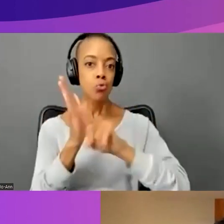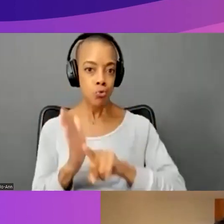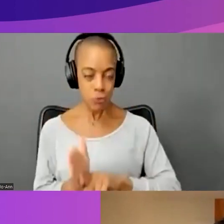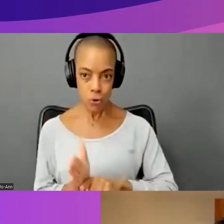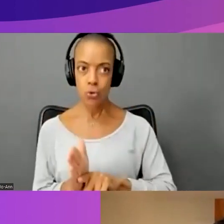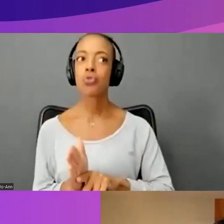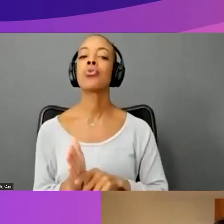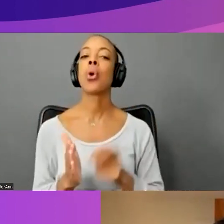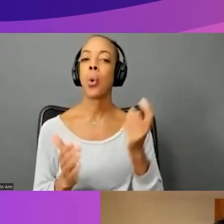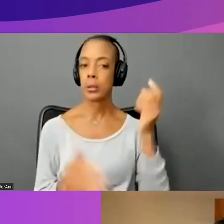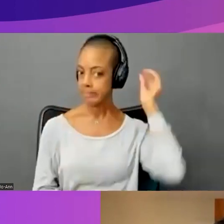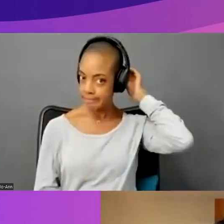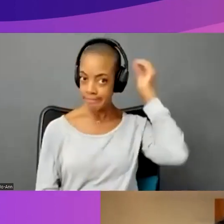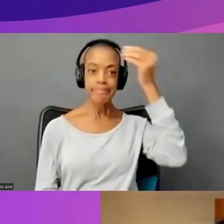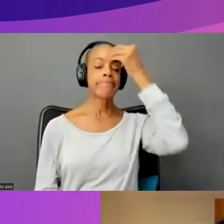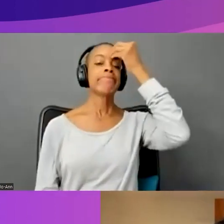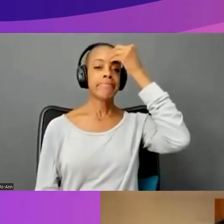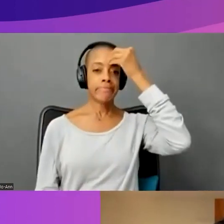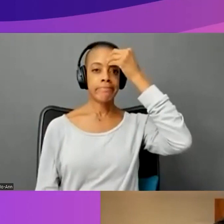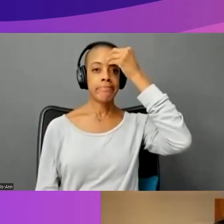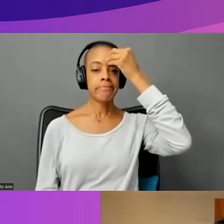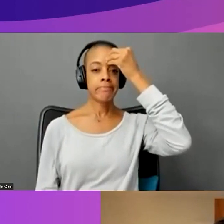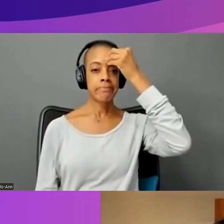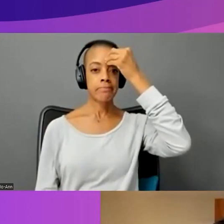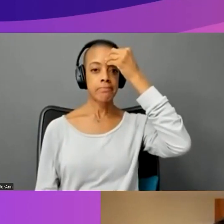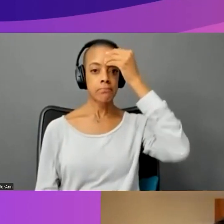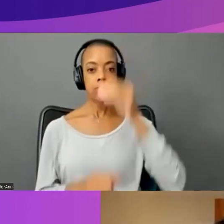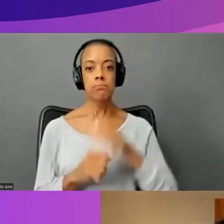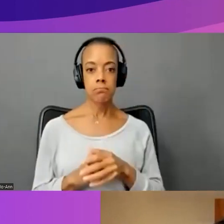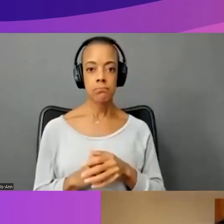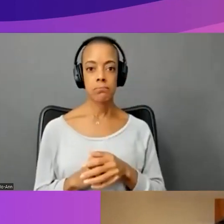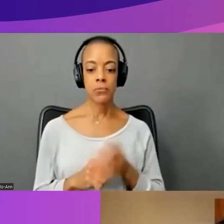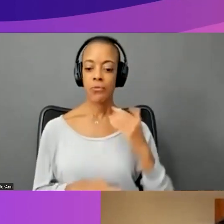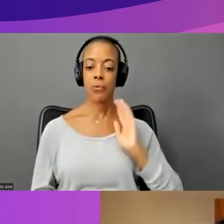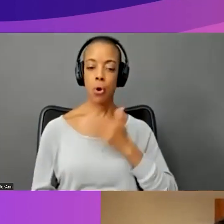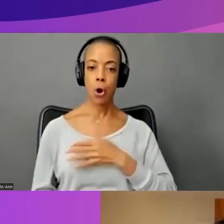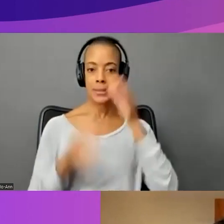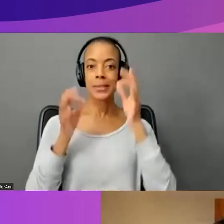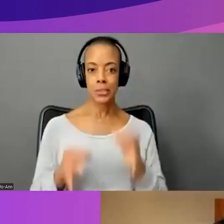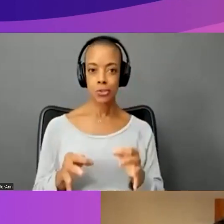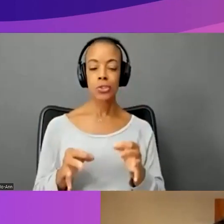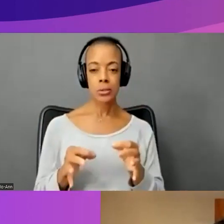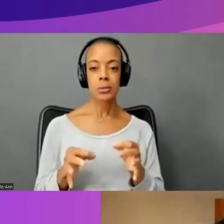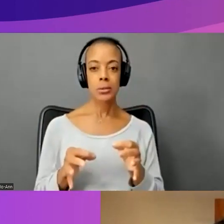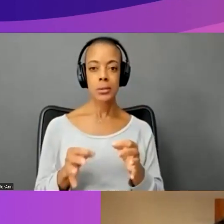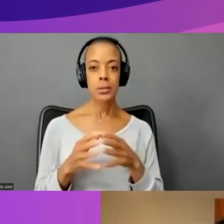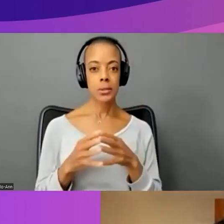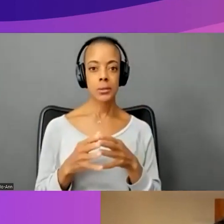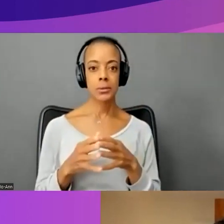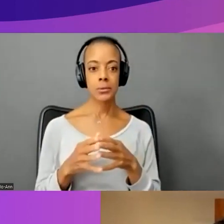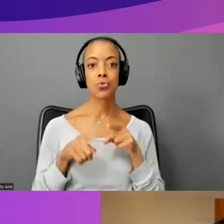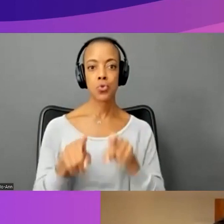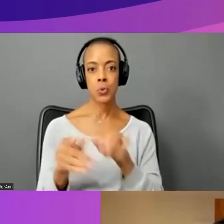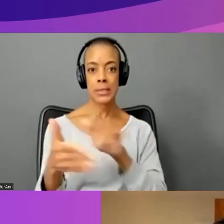too, and being mindful of that like in the decisions that we made over the course of doing this